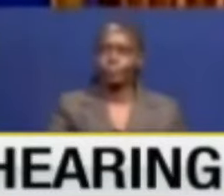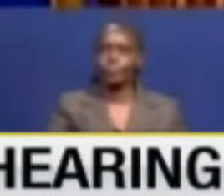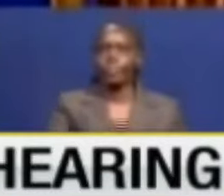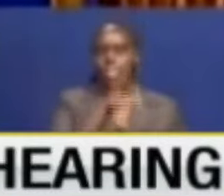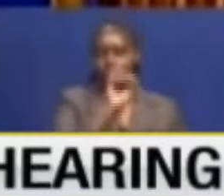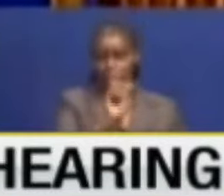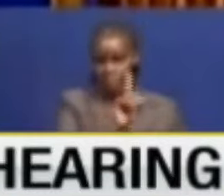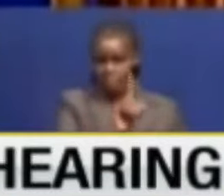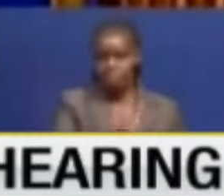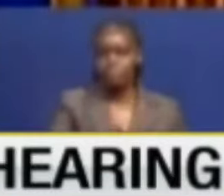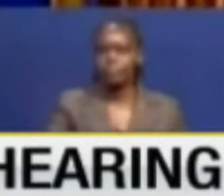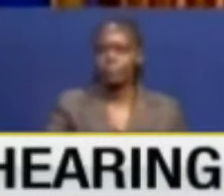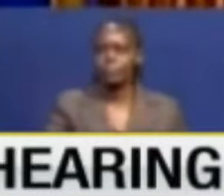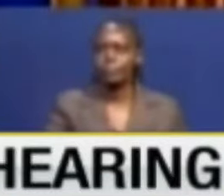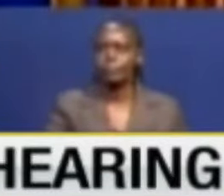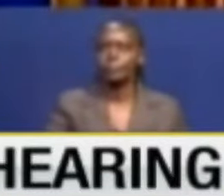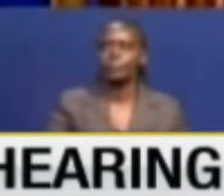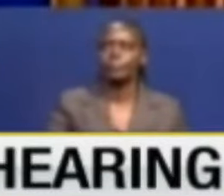is yours.